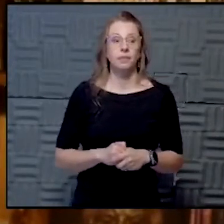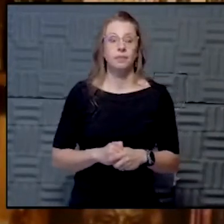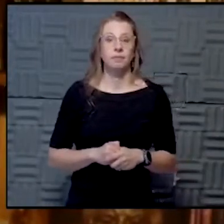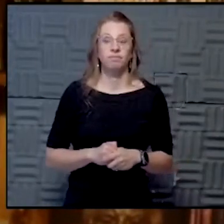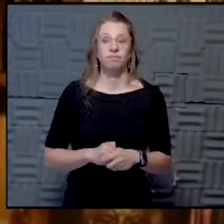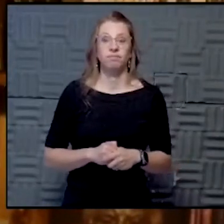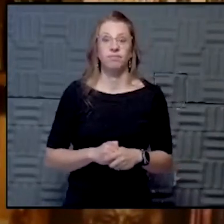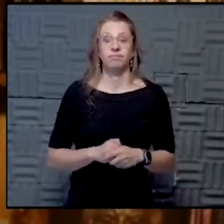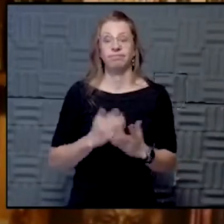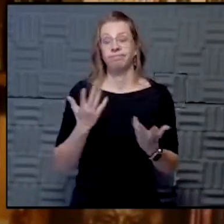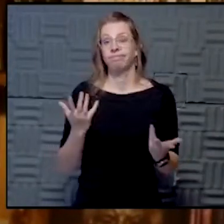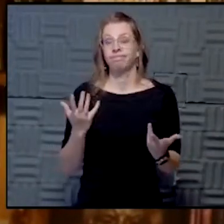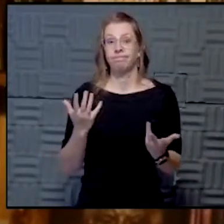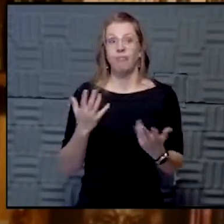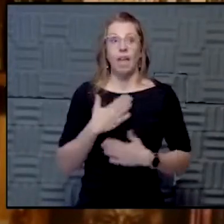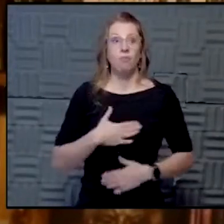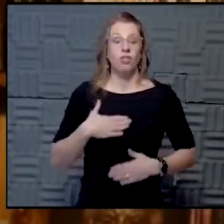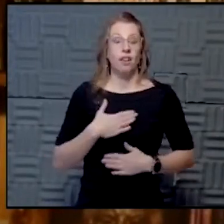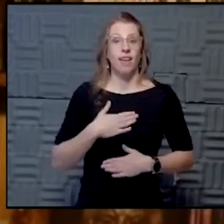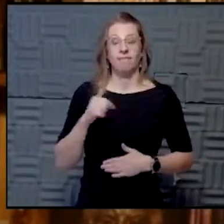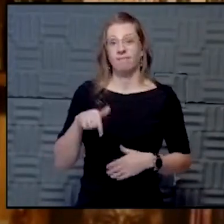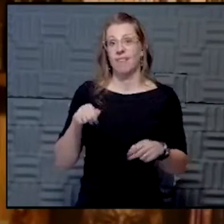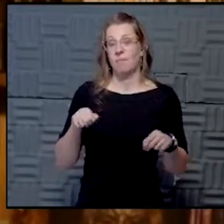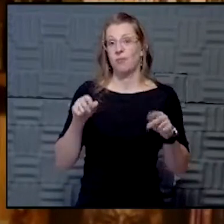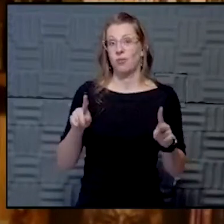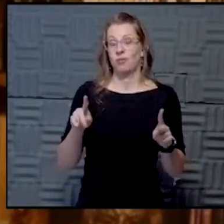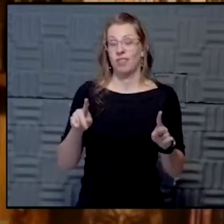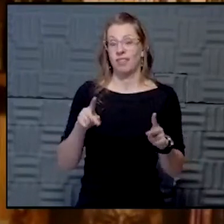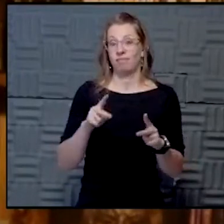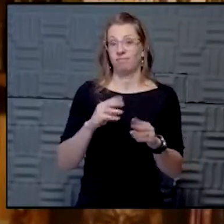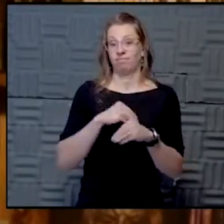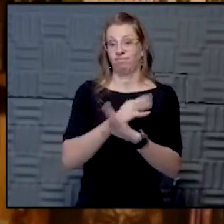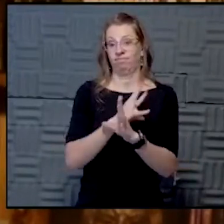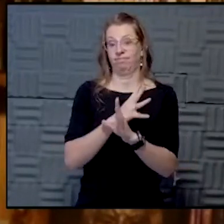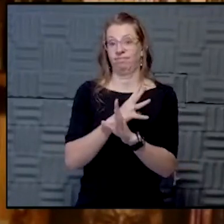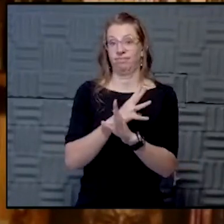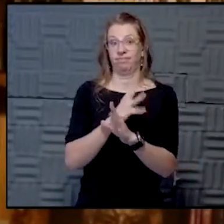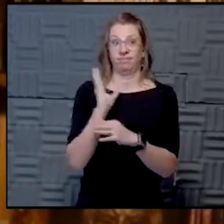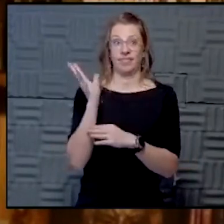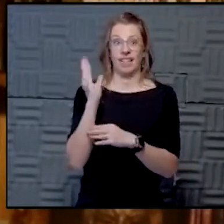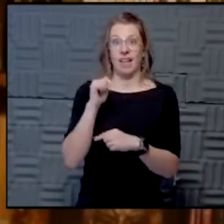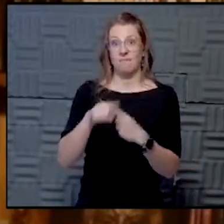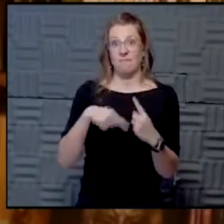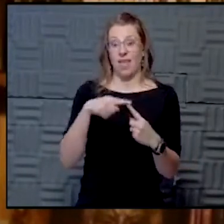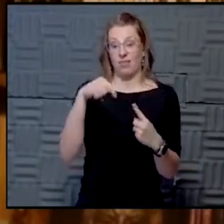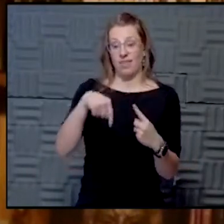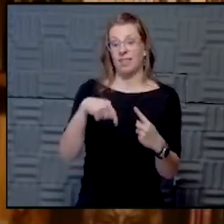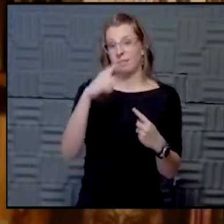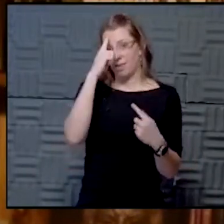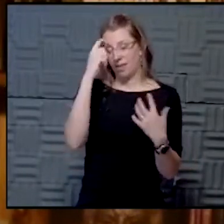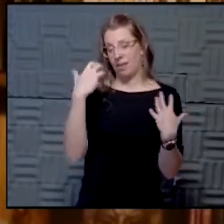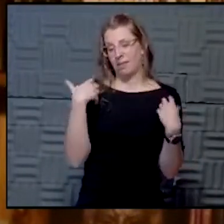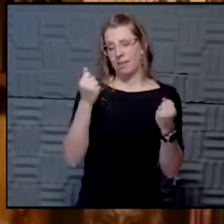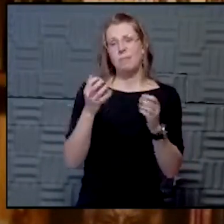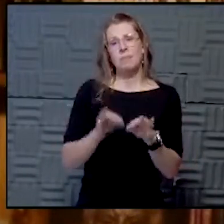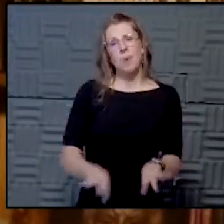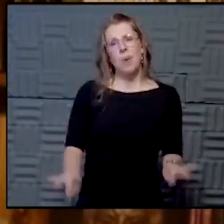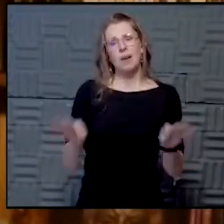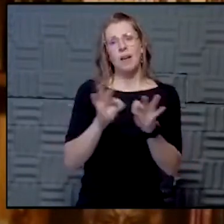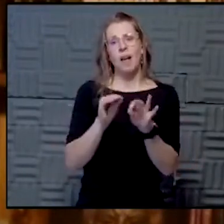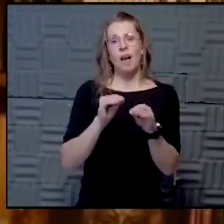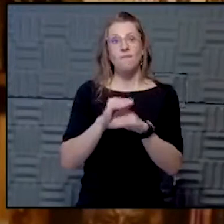Yeah, I just appreciate the opportunity to speak about this. I think that mental health is so important. It affects all of us,